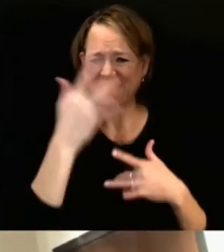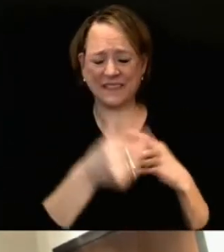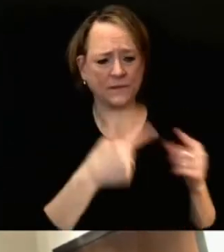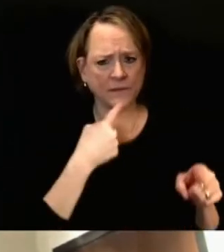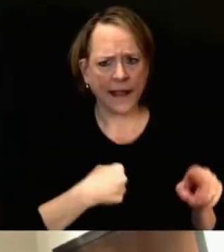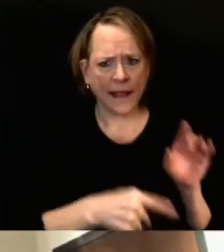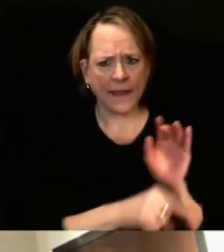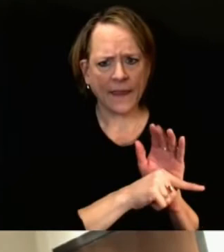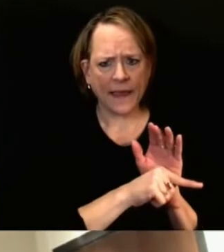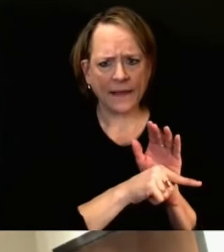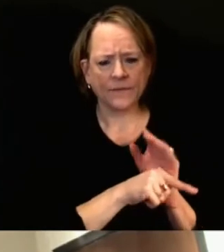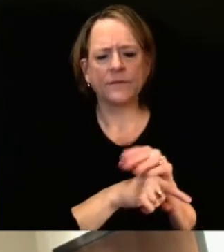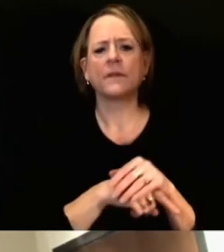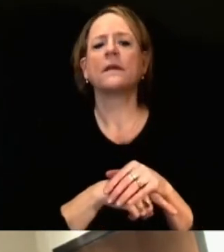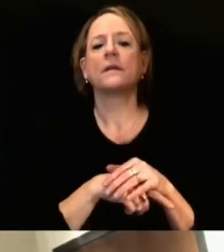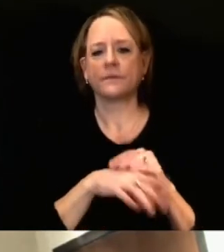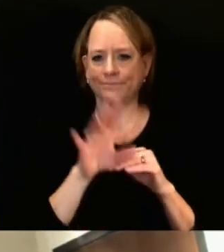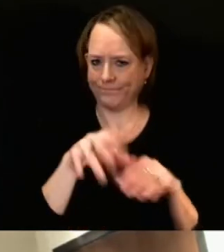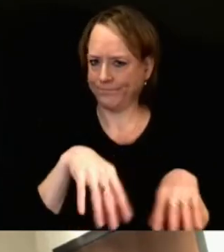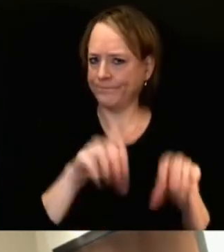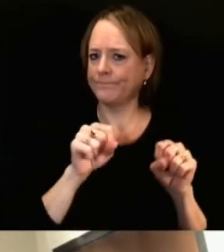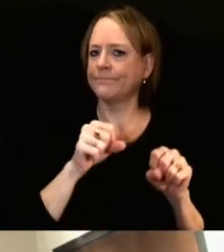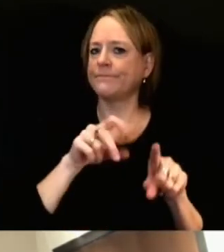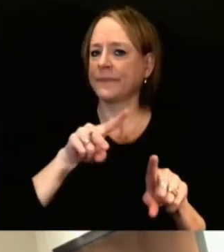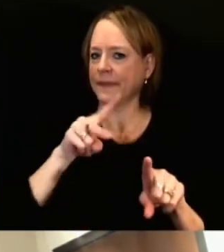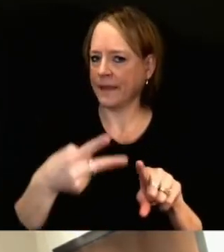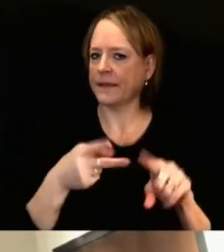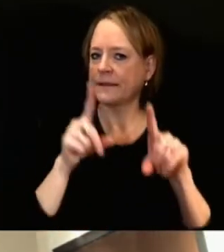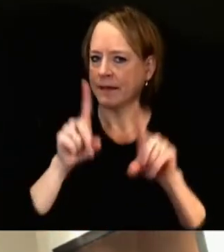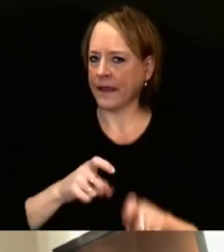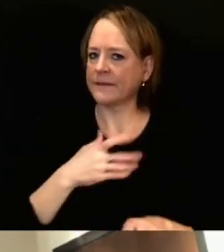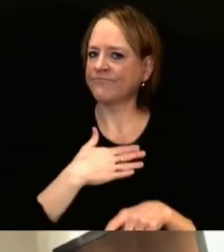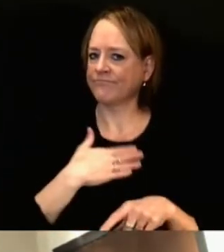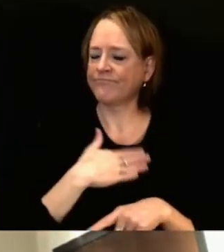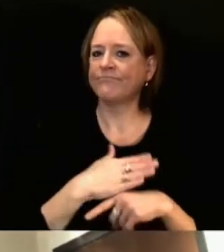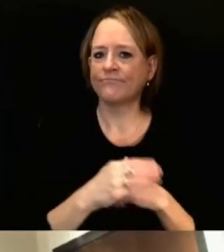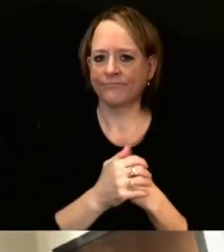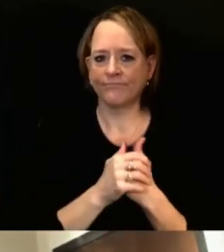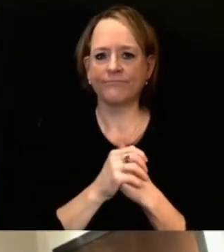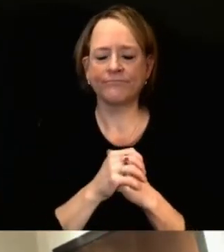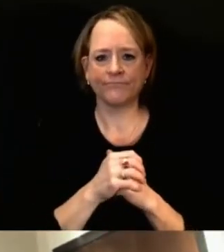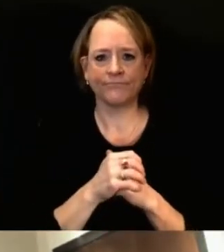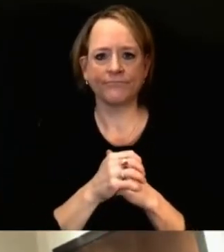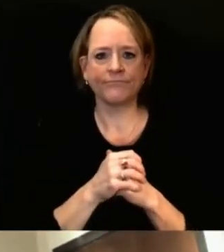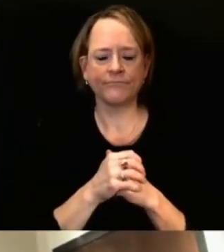imperfect. The second part of the question was about the alternative care site, and